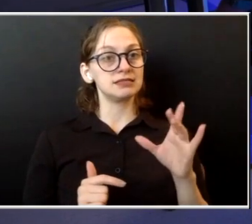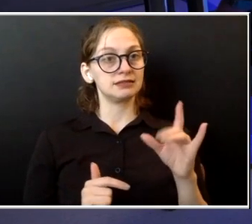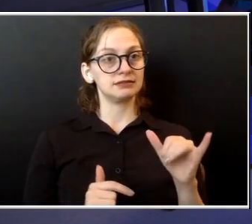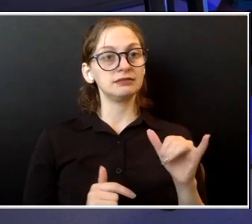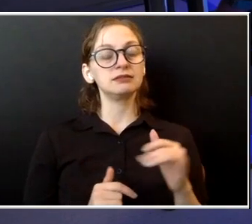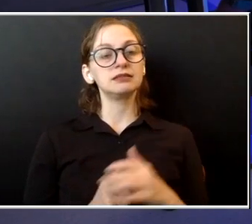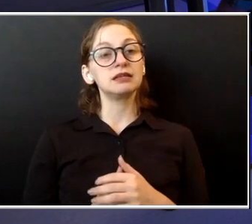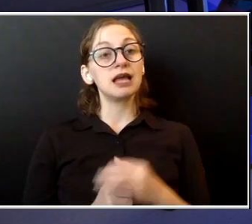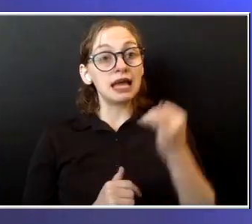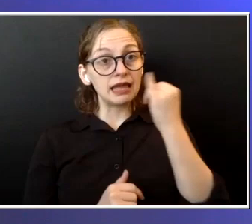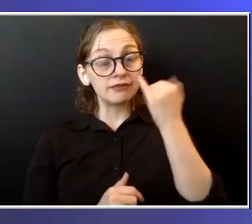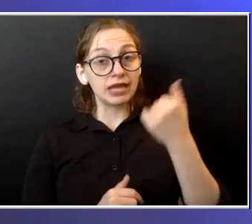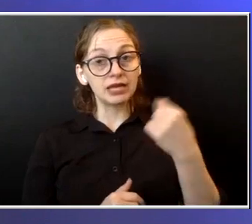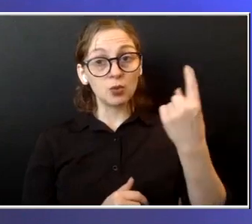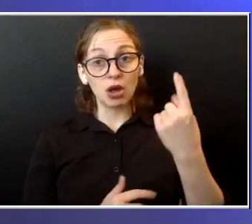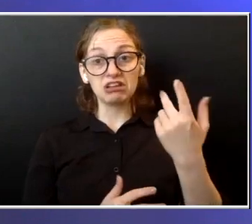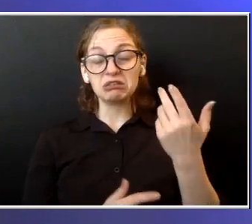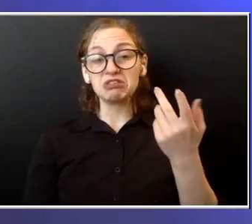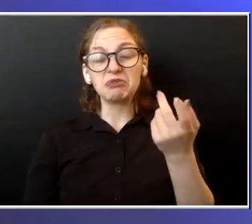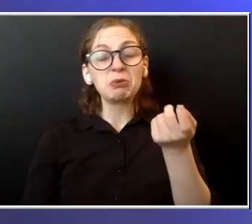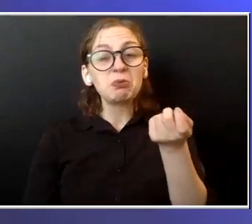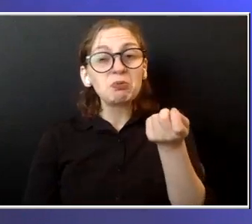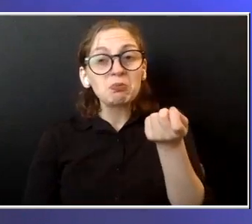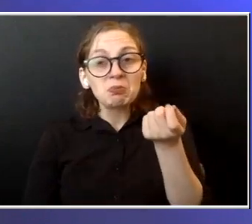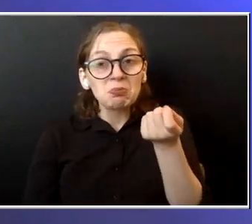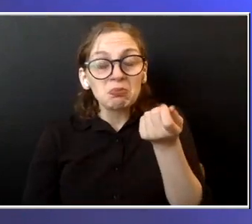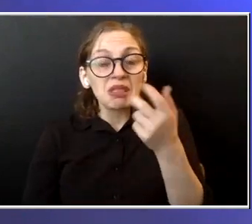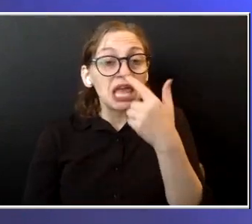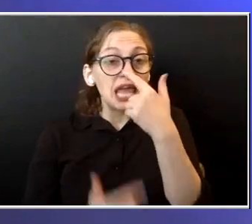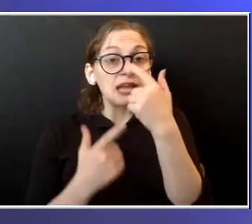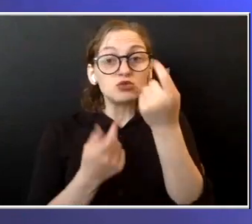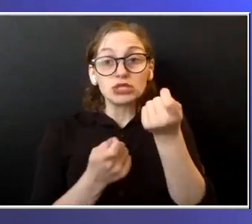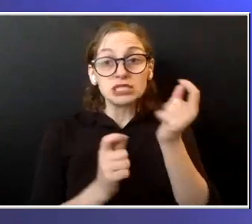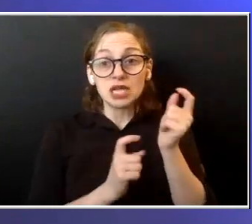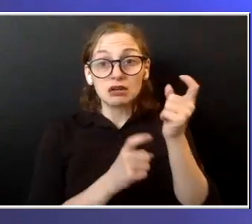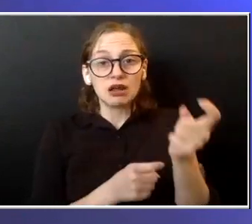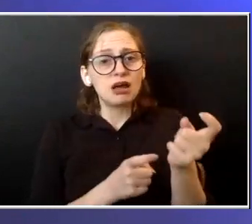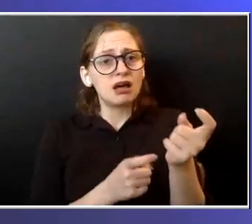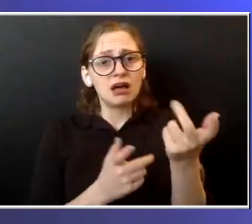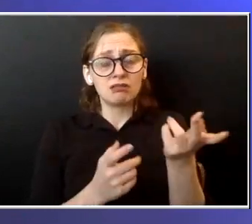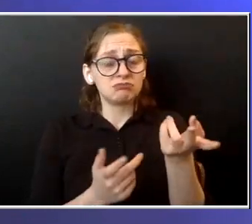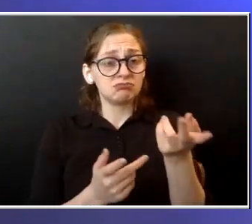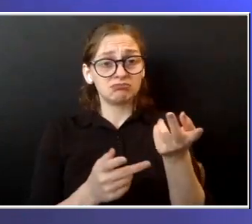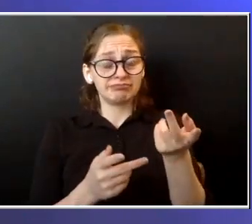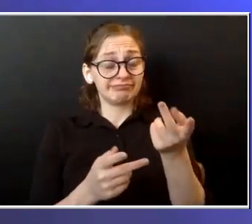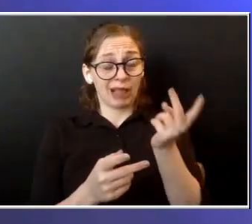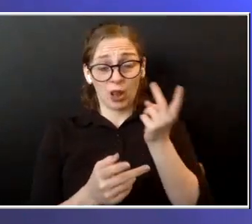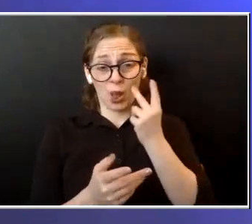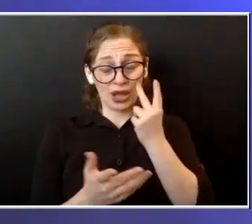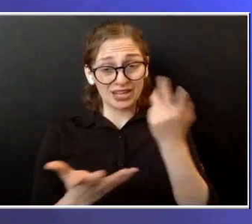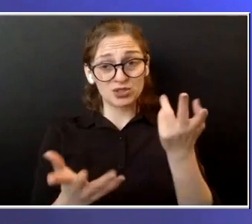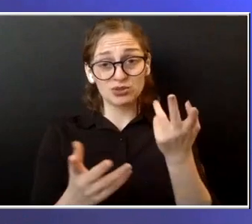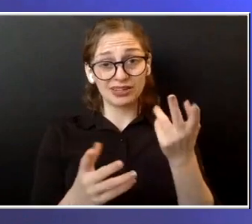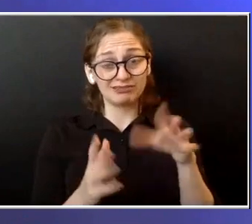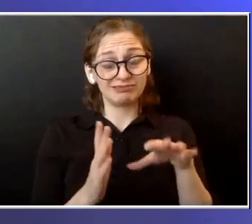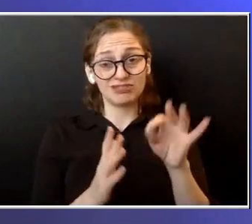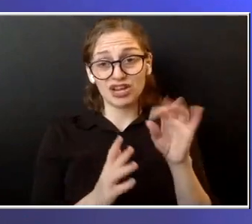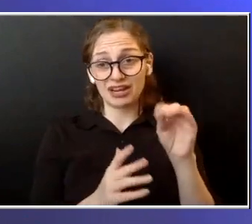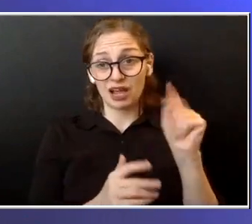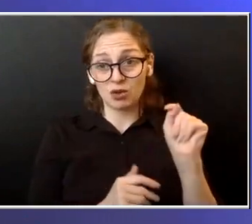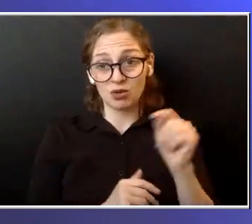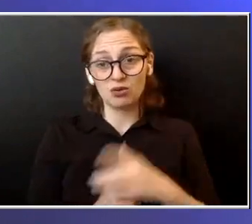remotely interested in doing this, to check into it. It was not a rough process, and like I said, I've had